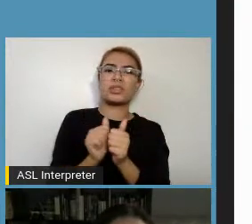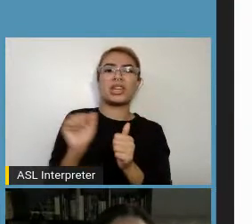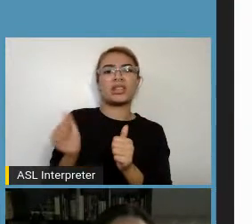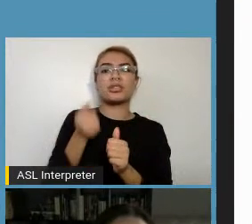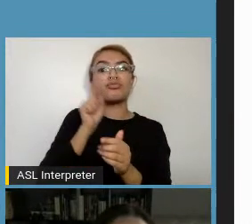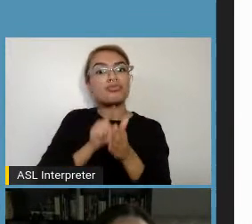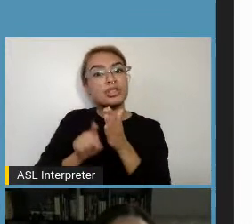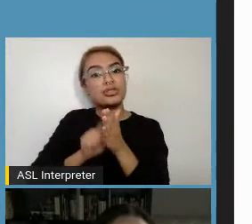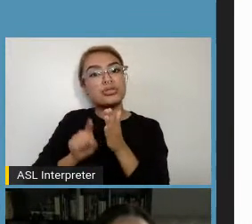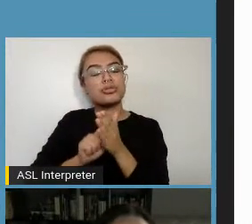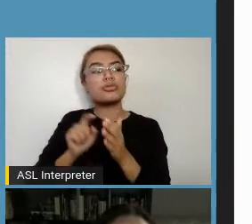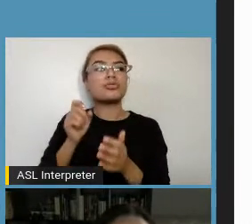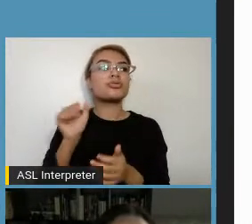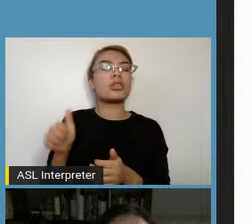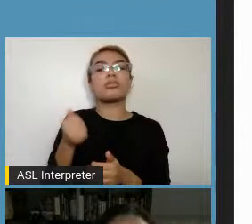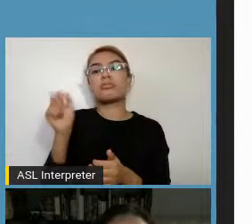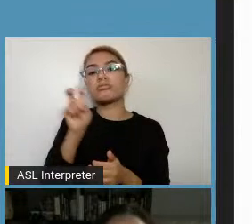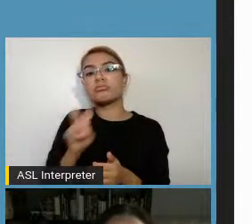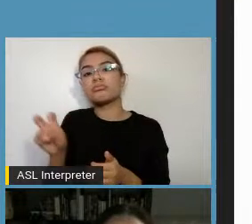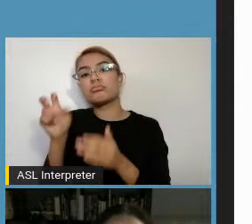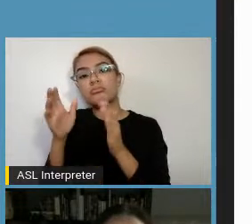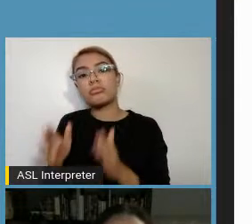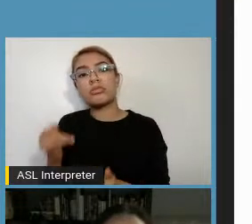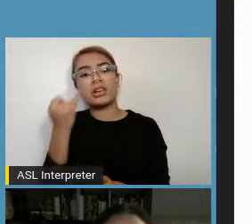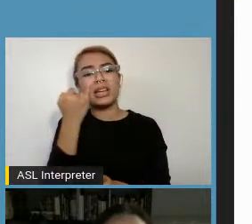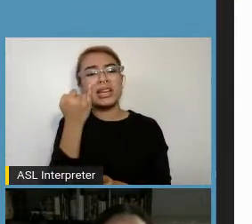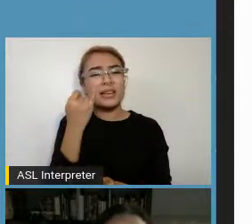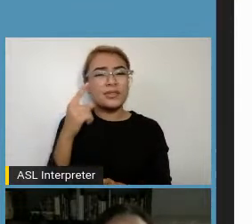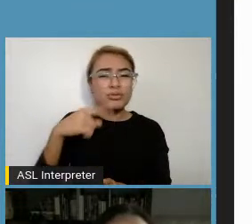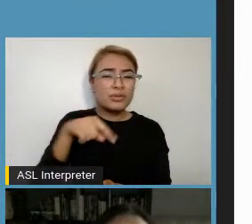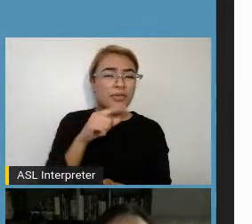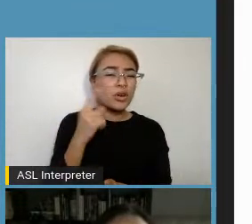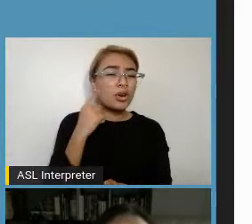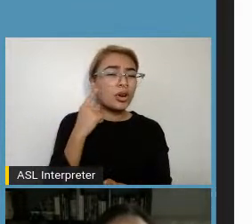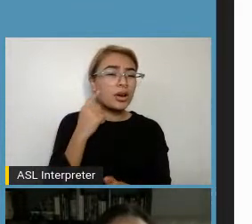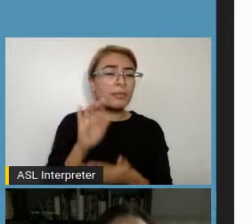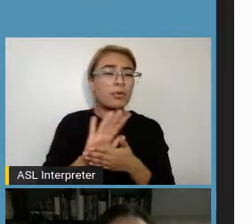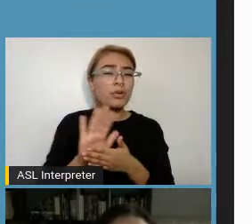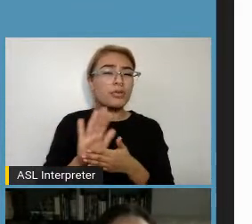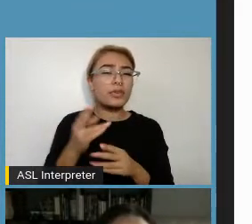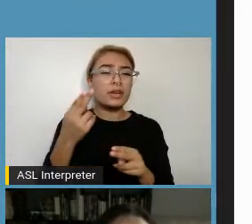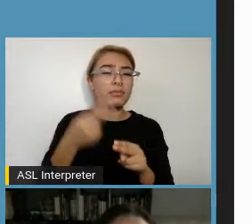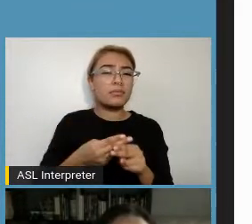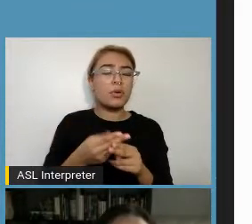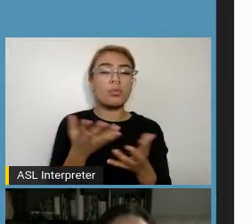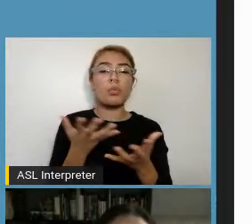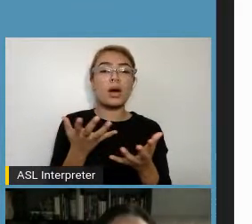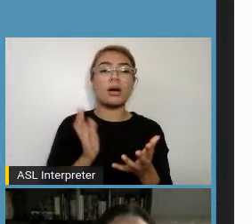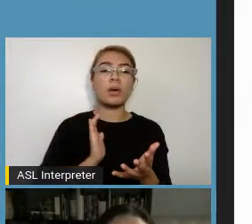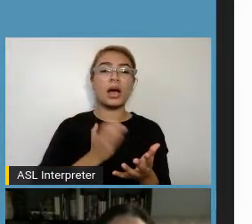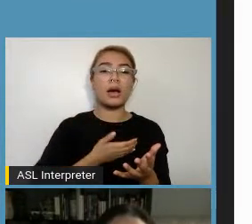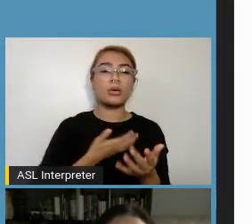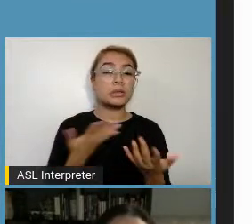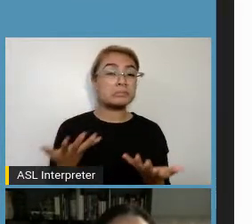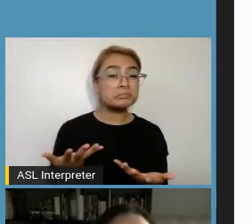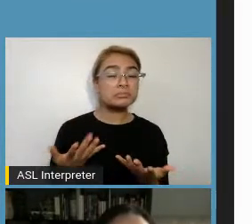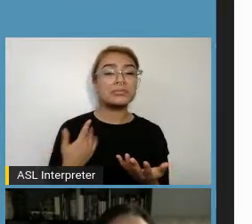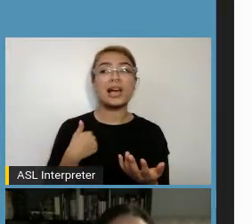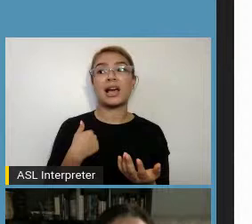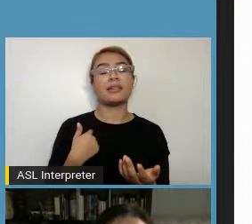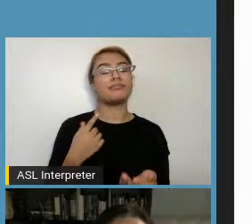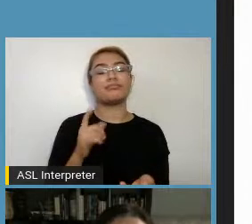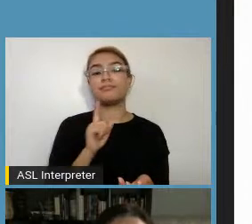other explorers. If any of you guys have heard of a movie called What Was Ours, I would highly,